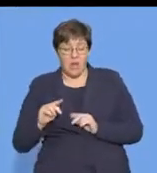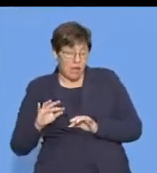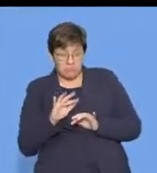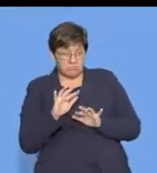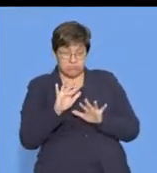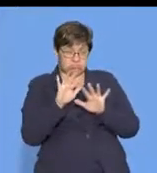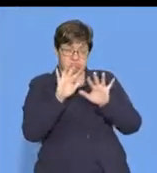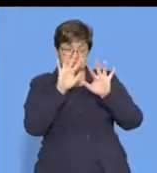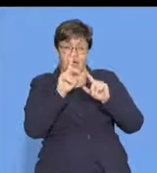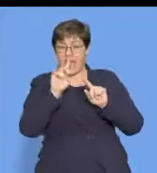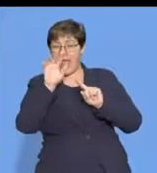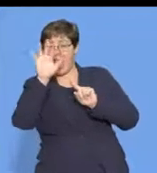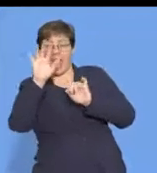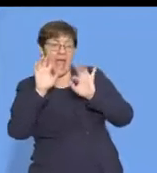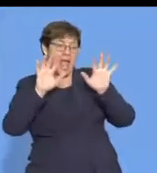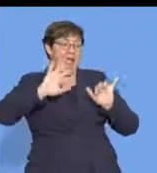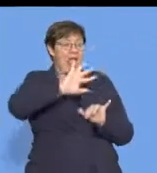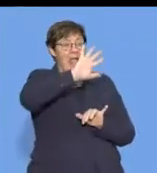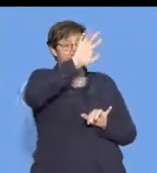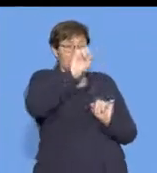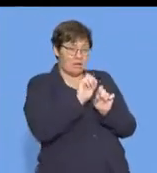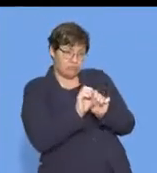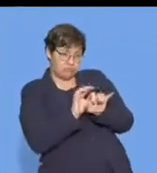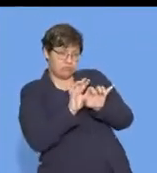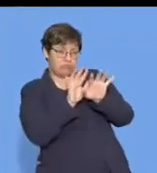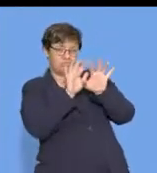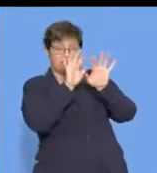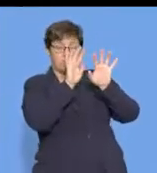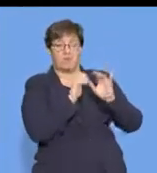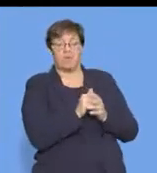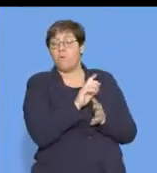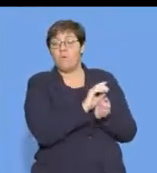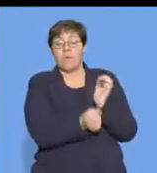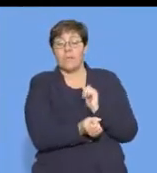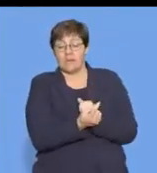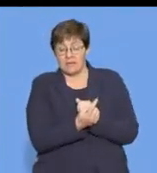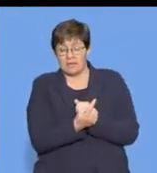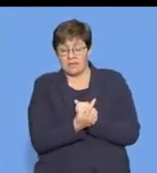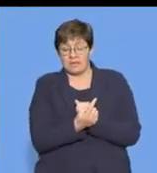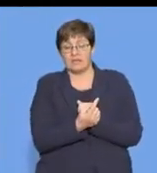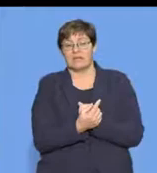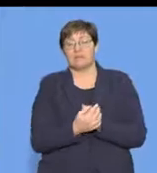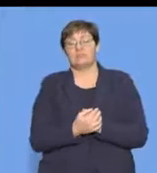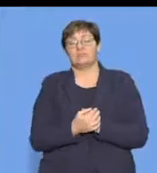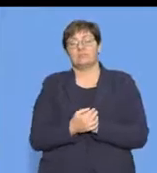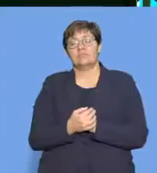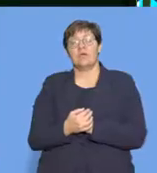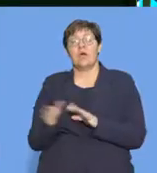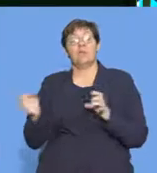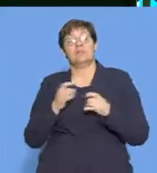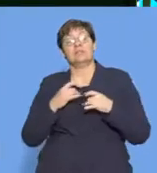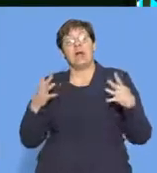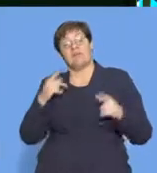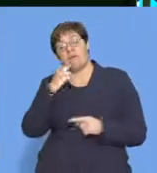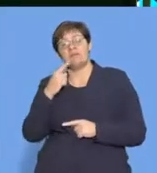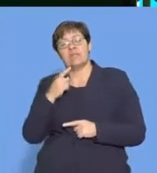into the other areas of Africa. And what happened there is, and remember we said at the beginning when we spoke